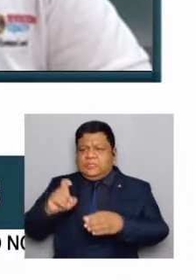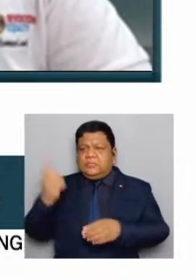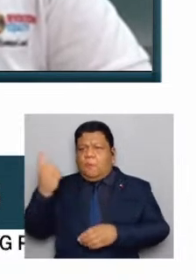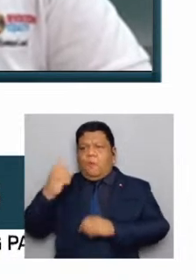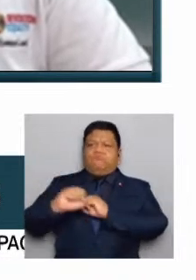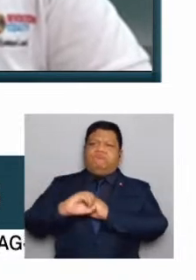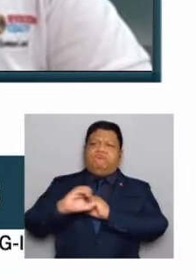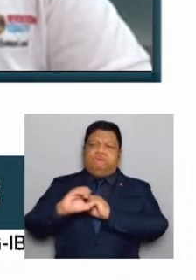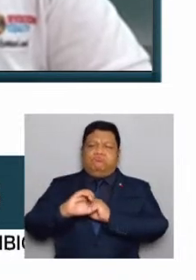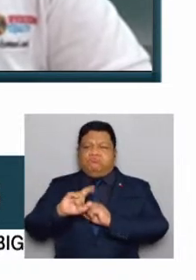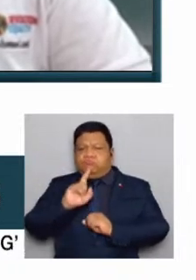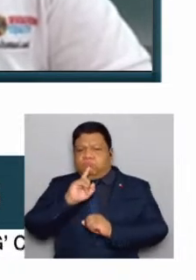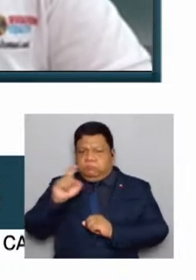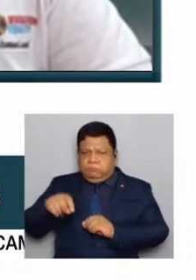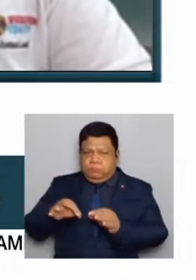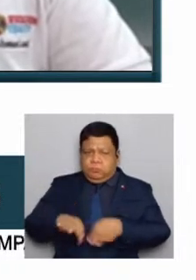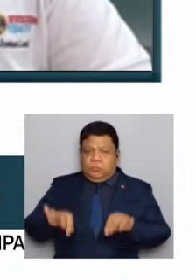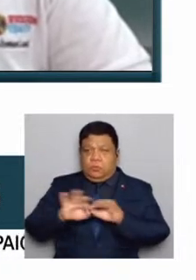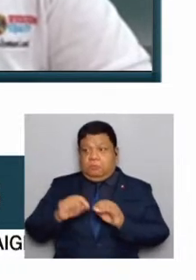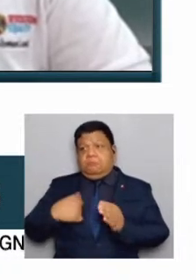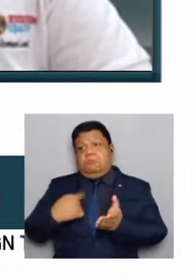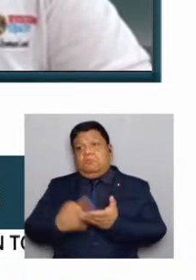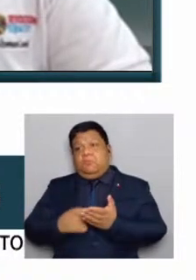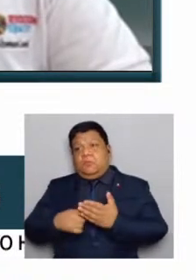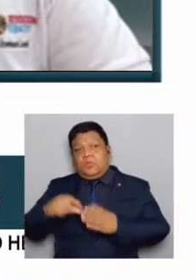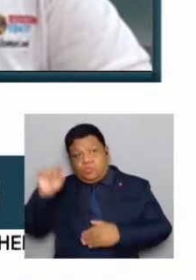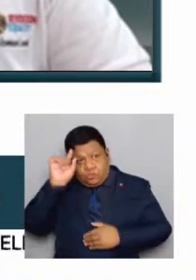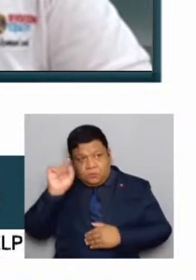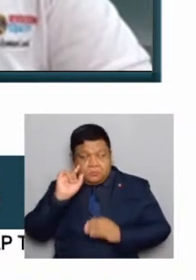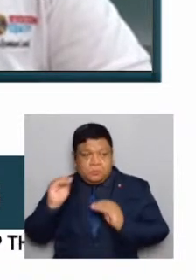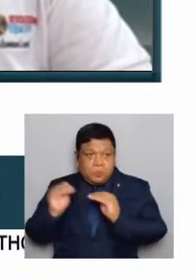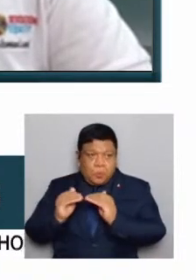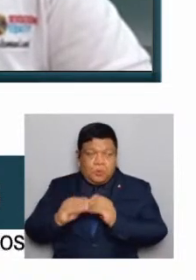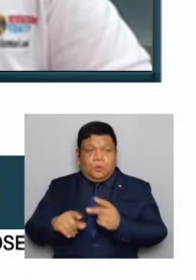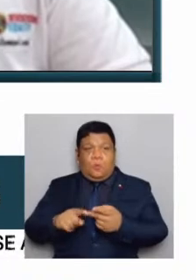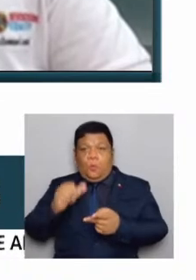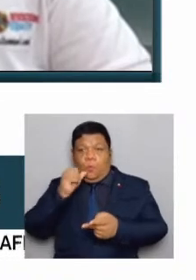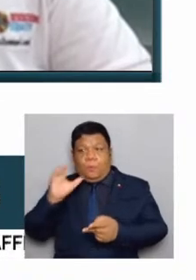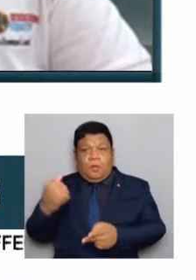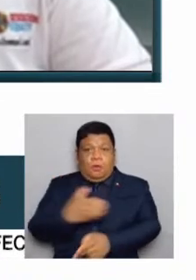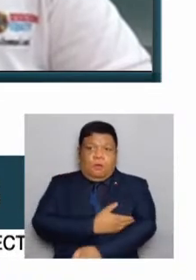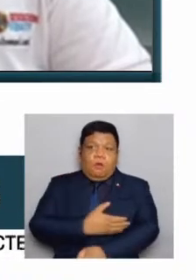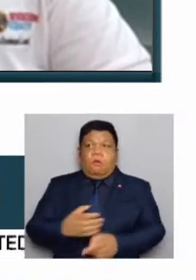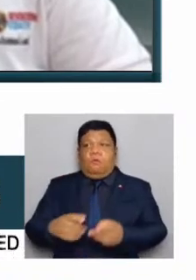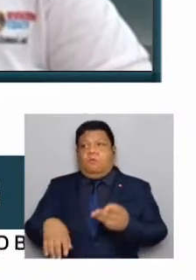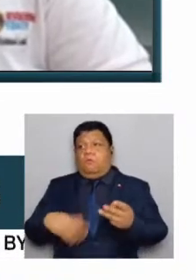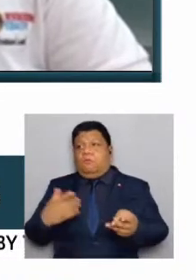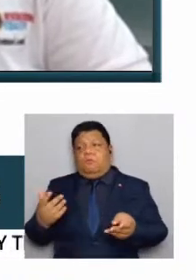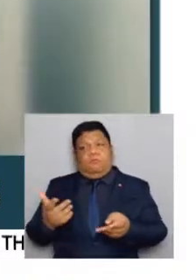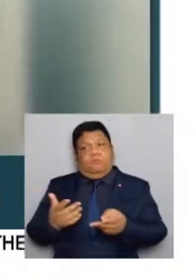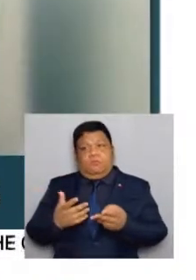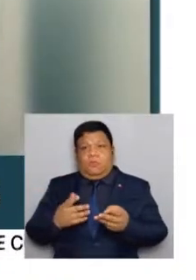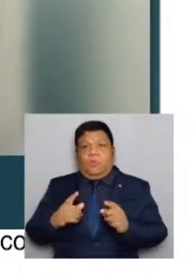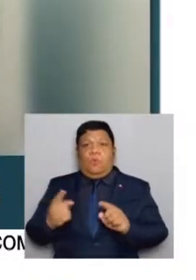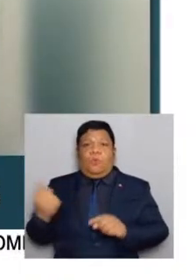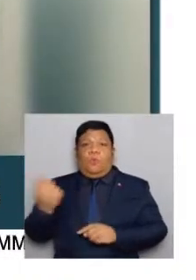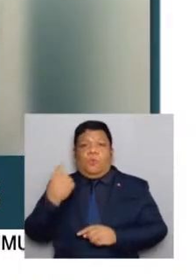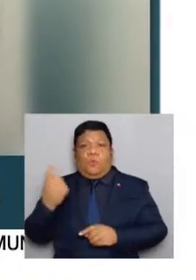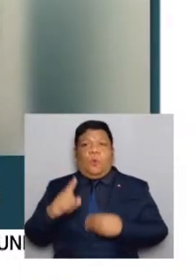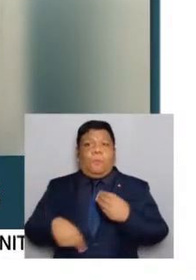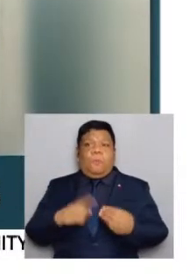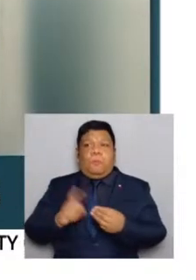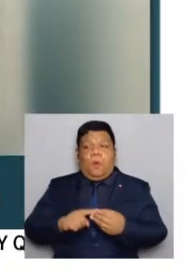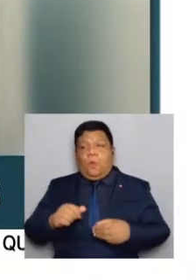cannot always be talking about gender equality and women's empowerment and only hear about only hear from women who